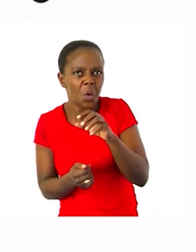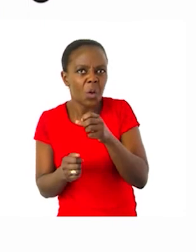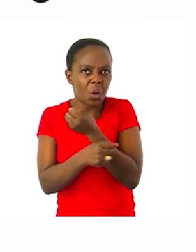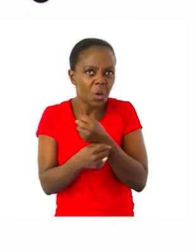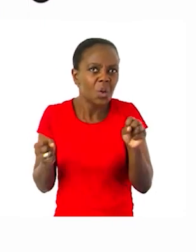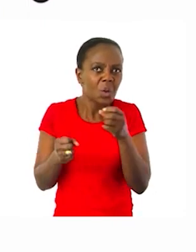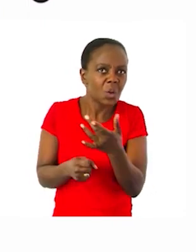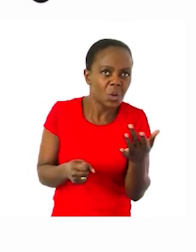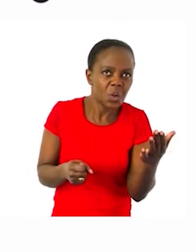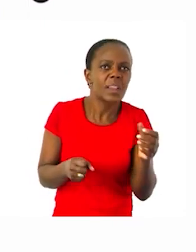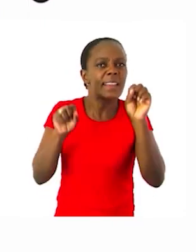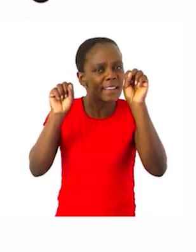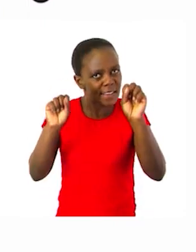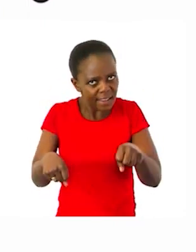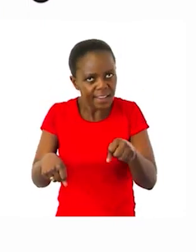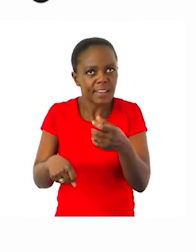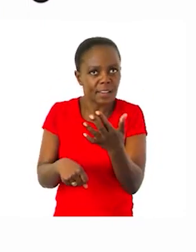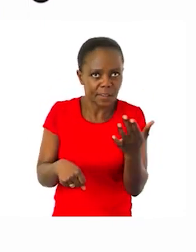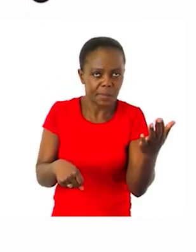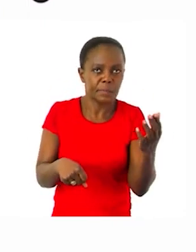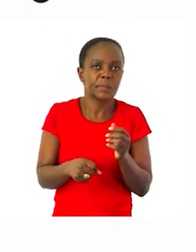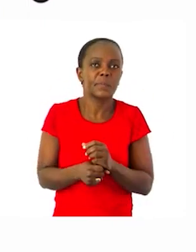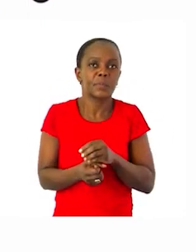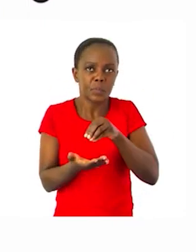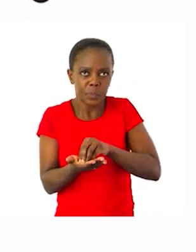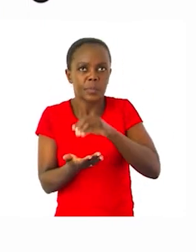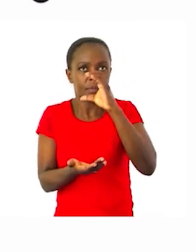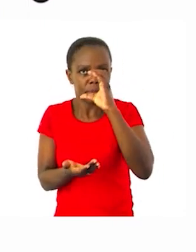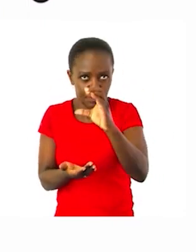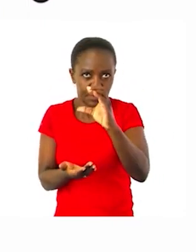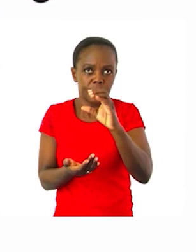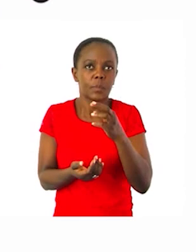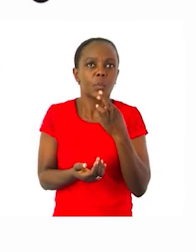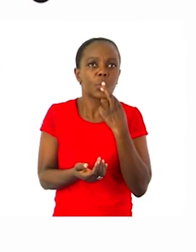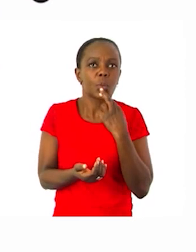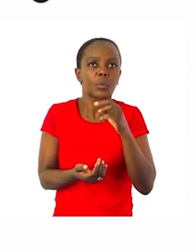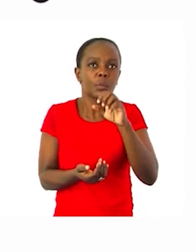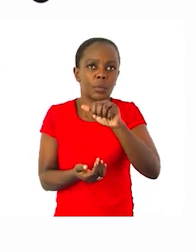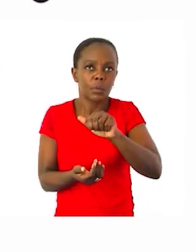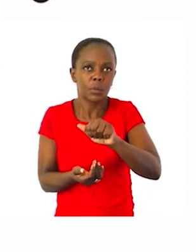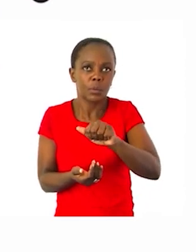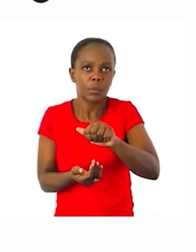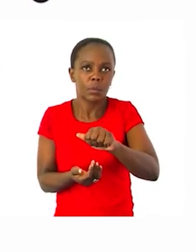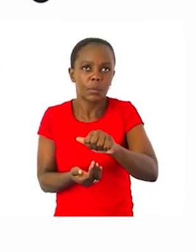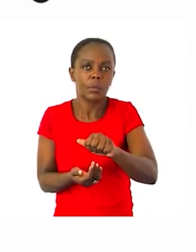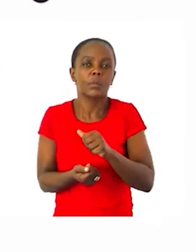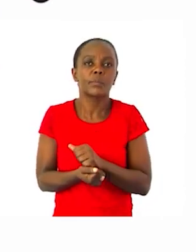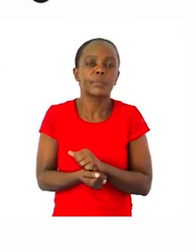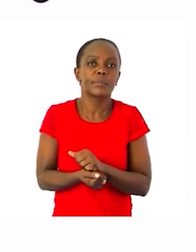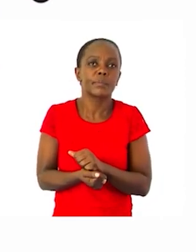They are countable. Very good. So you're going to write a C again on countable